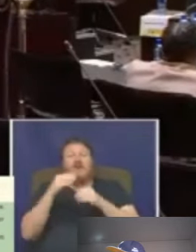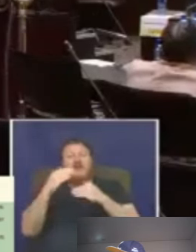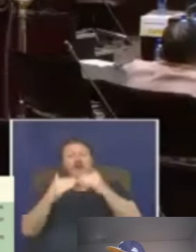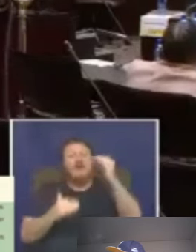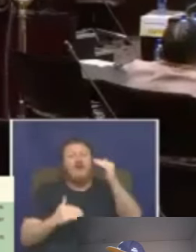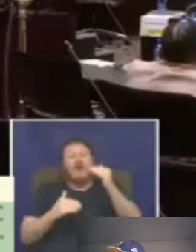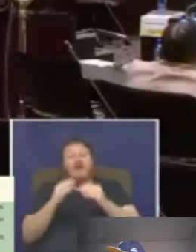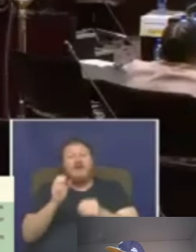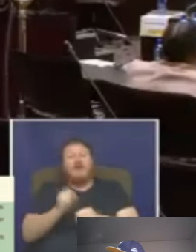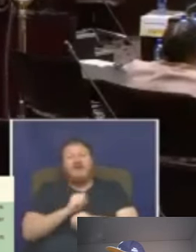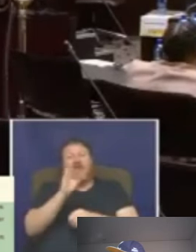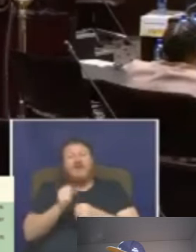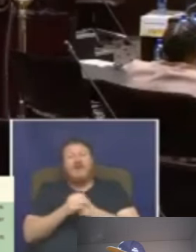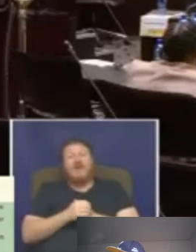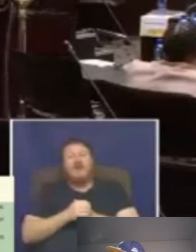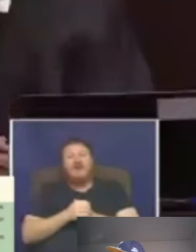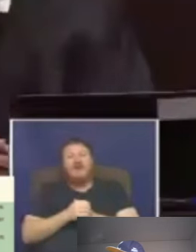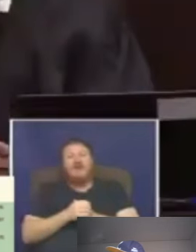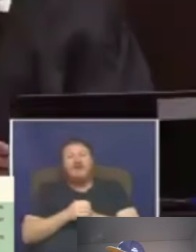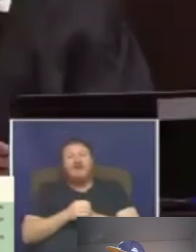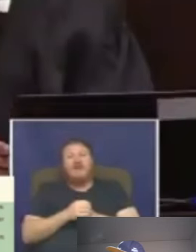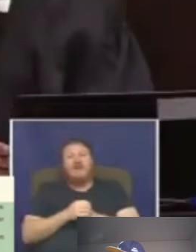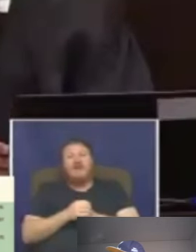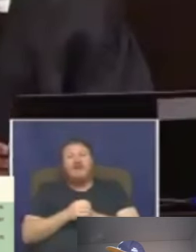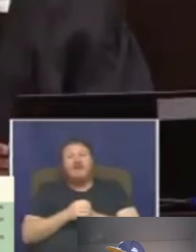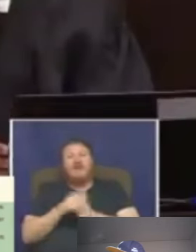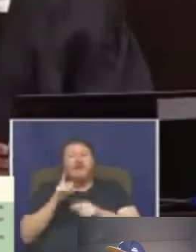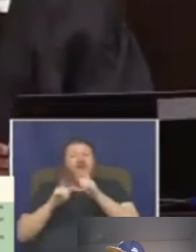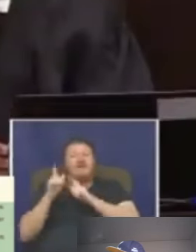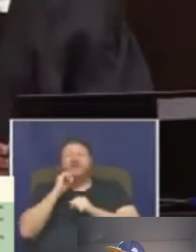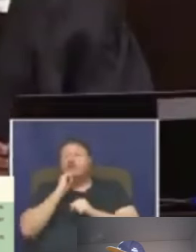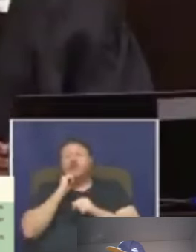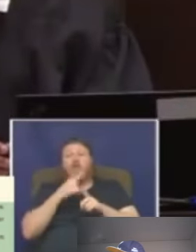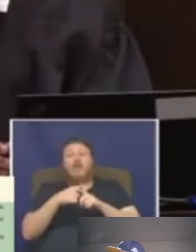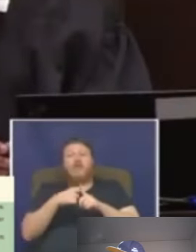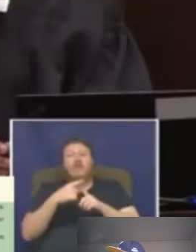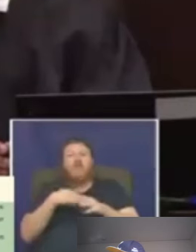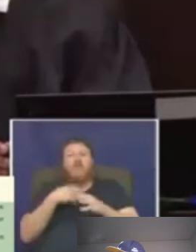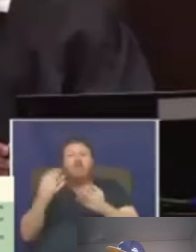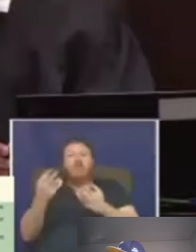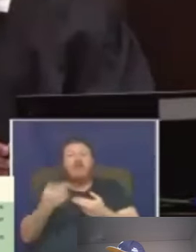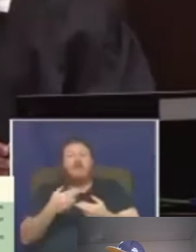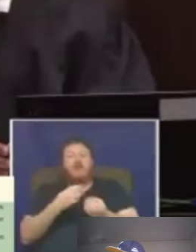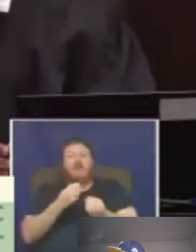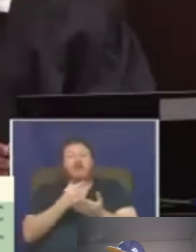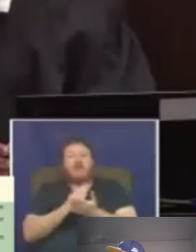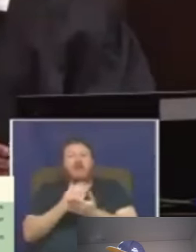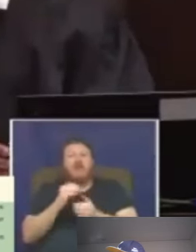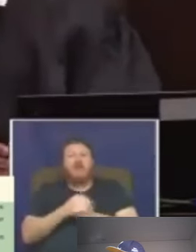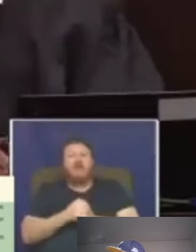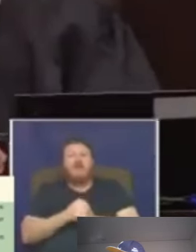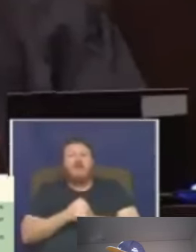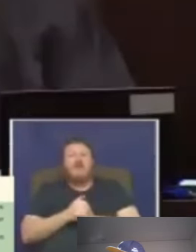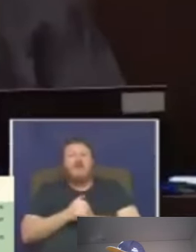Africa. That his legacy is not necessarily a positive one, but it's one that we inherited and we share. Point of order,